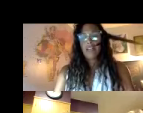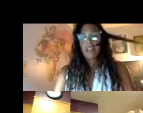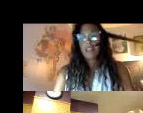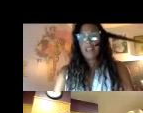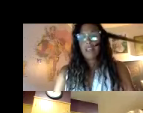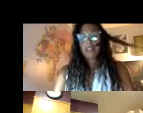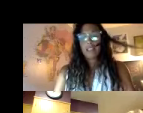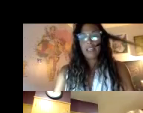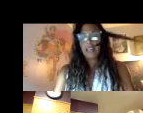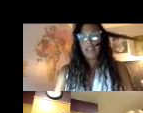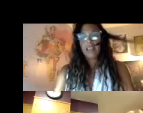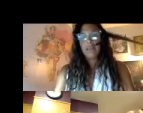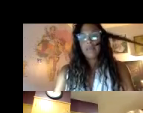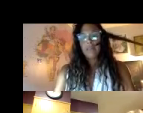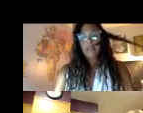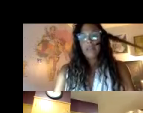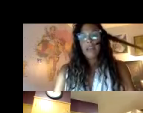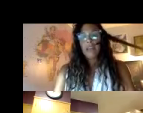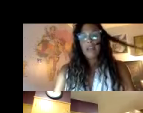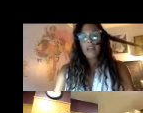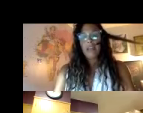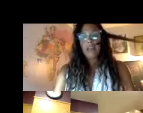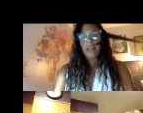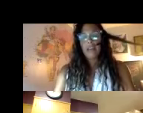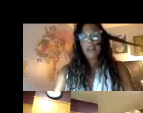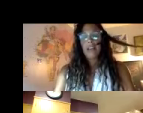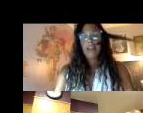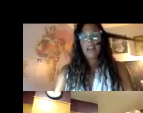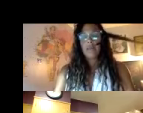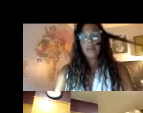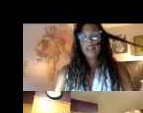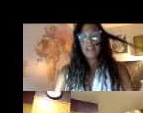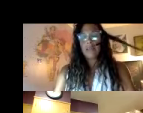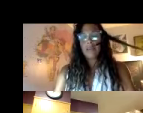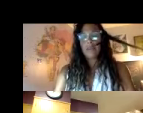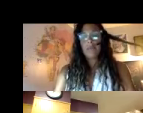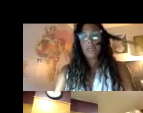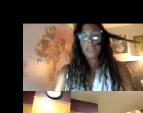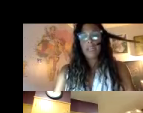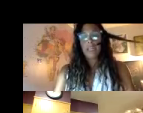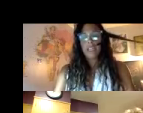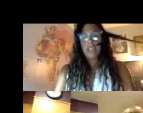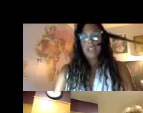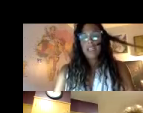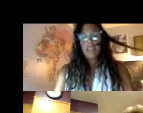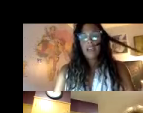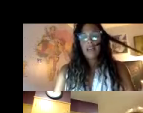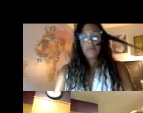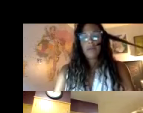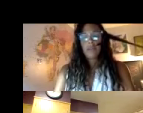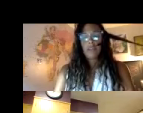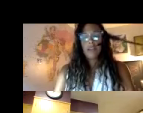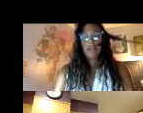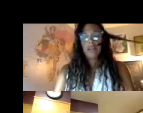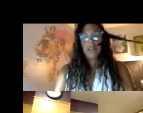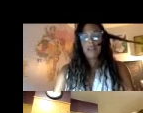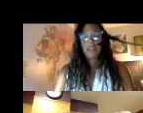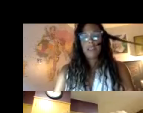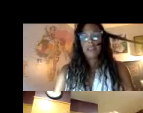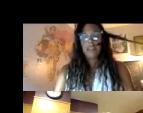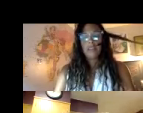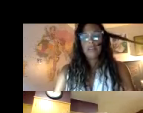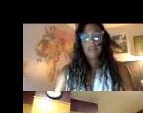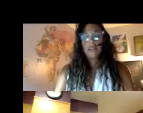and the western border is along Newark Bay.